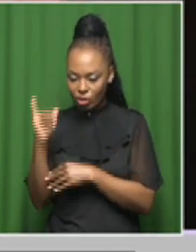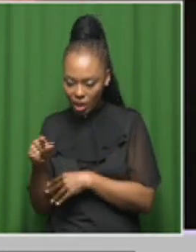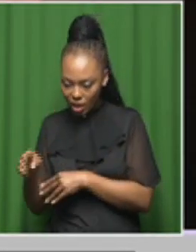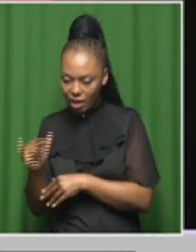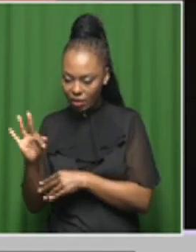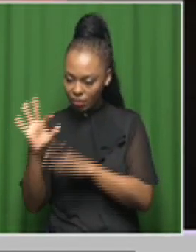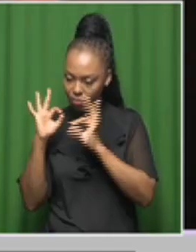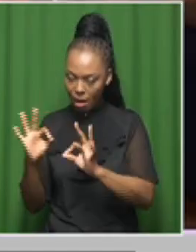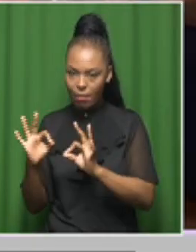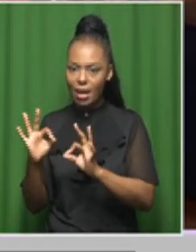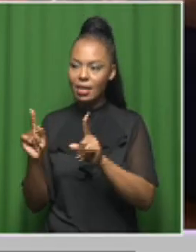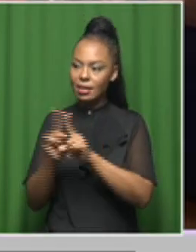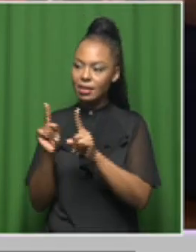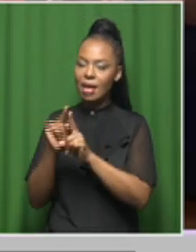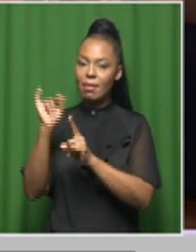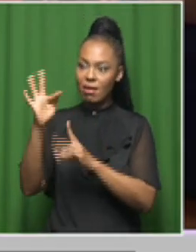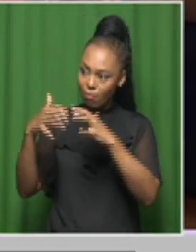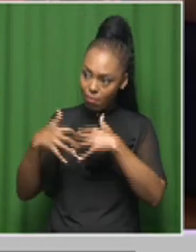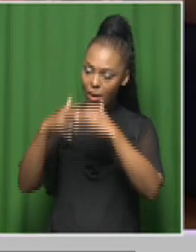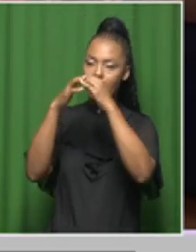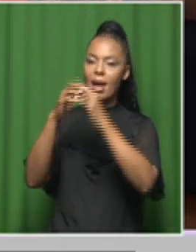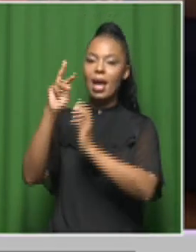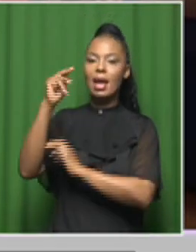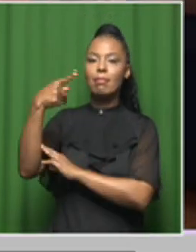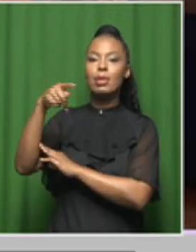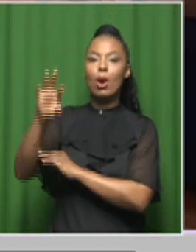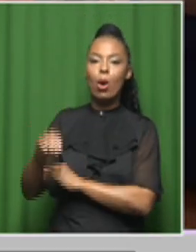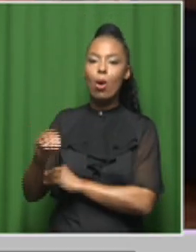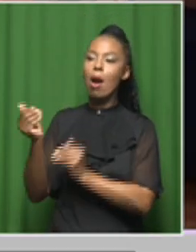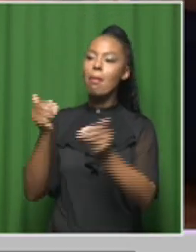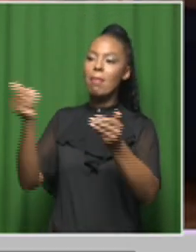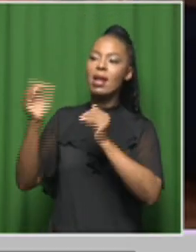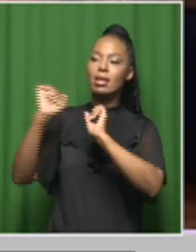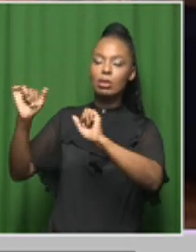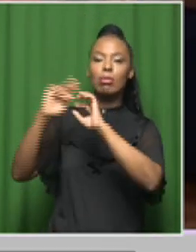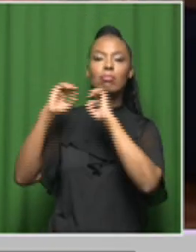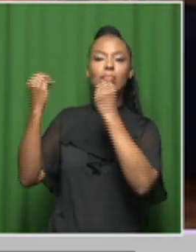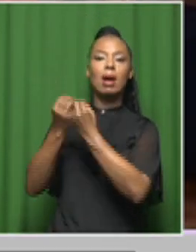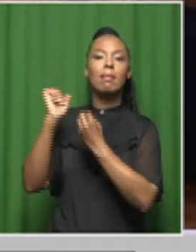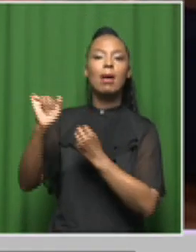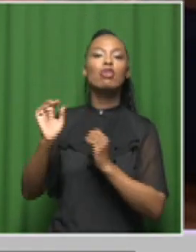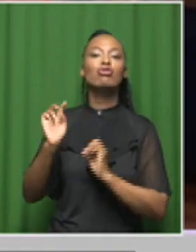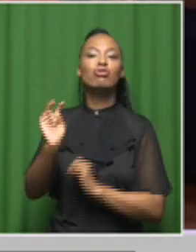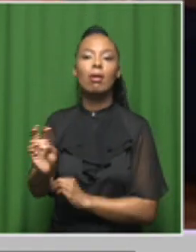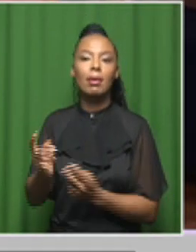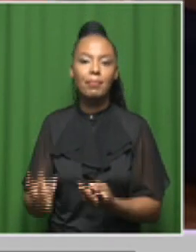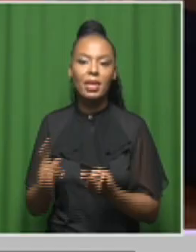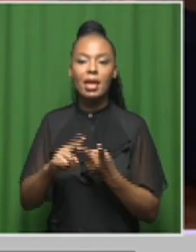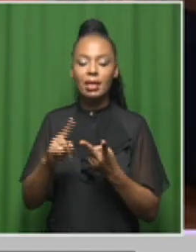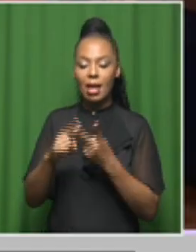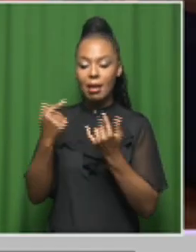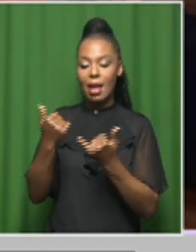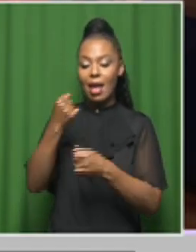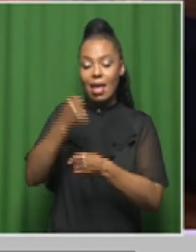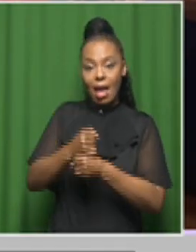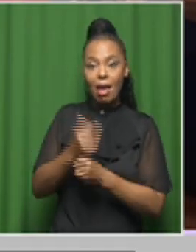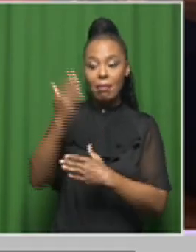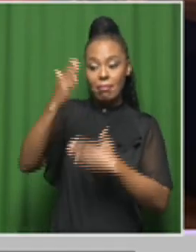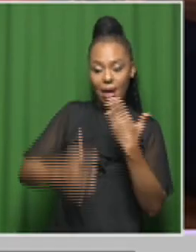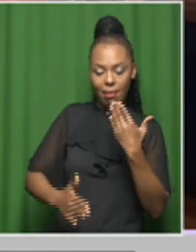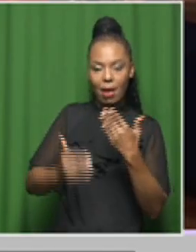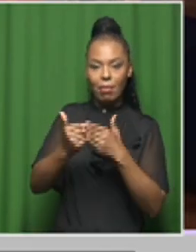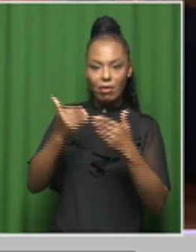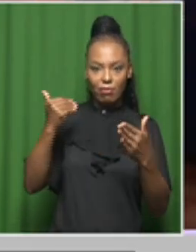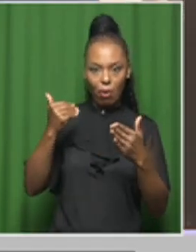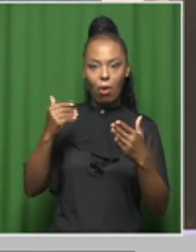to run the organization and what is the financial year end. So every year, after the end of the financial year end,